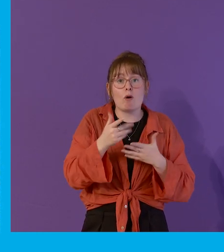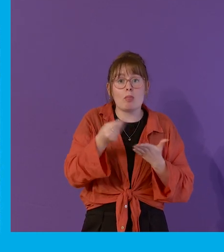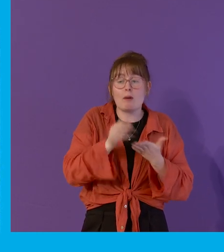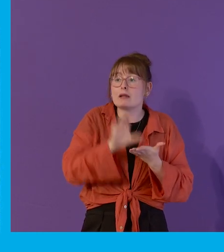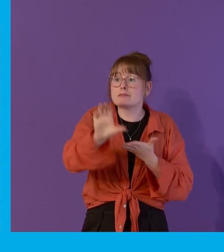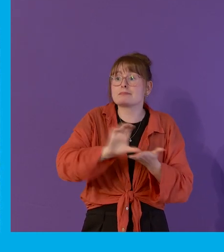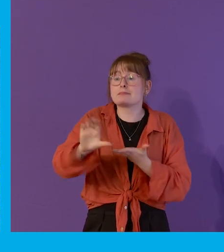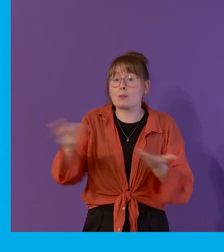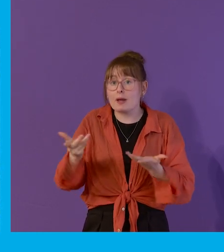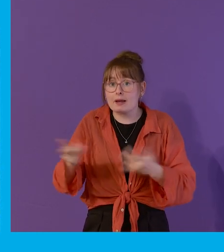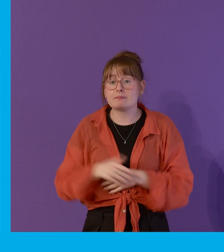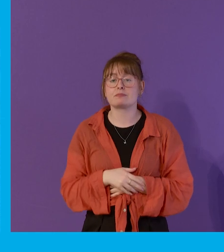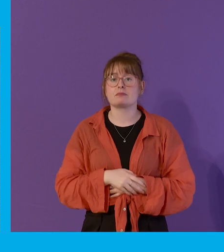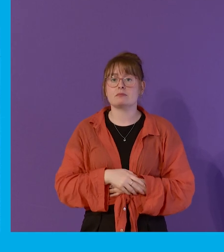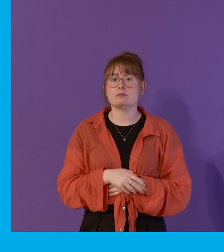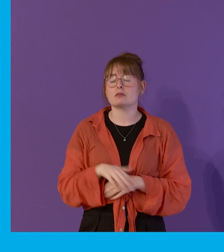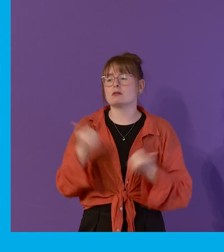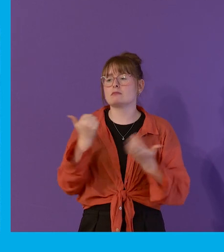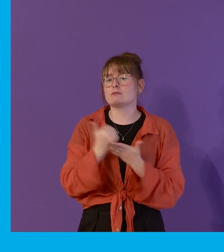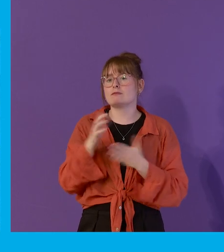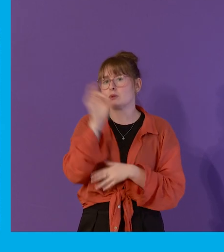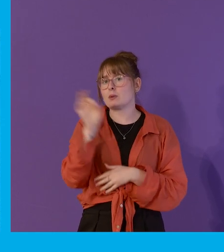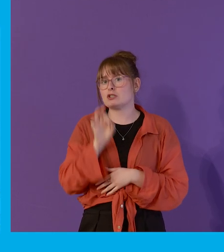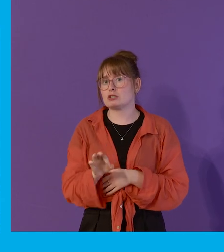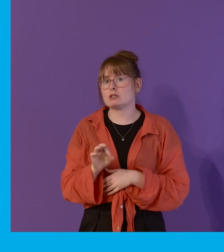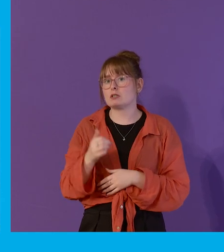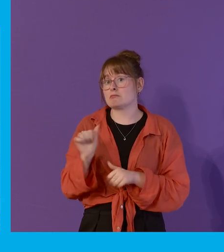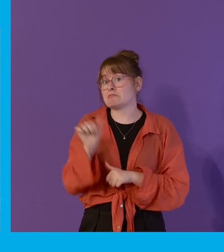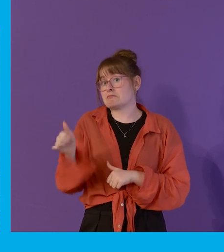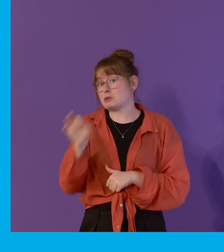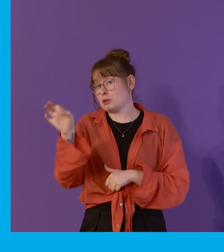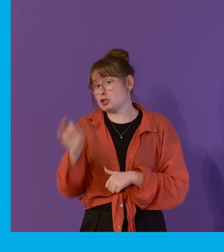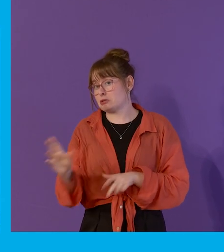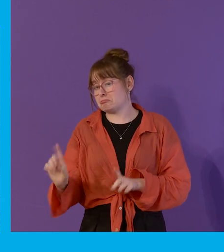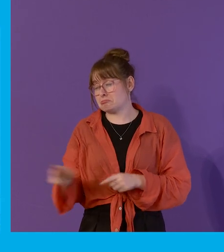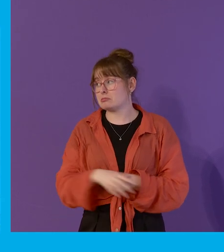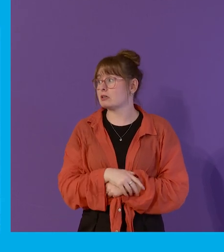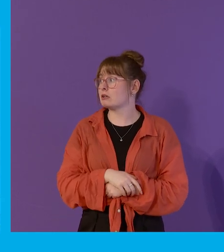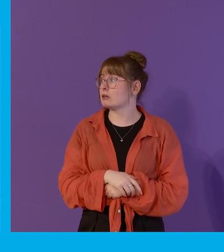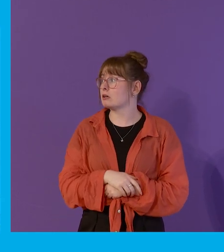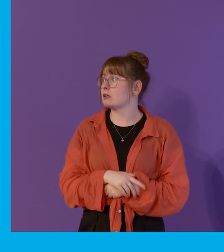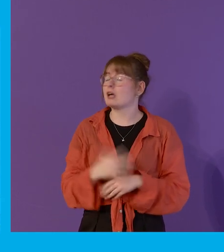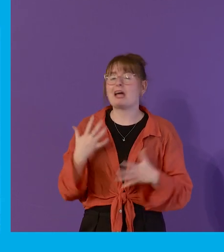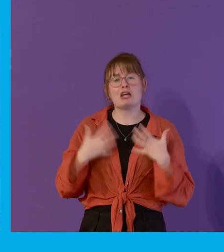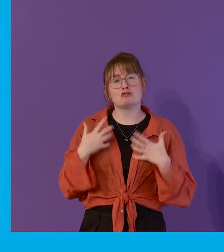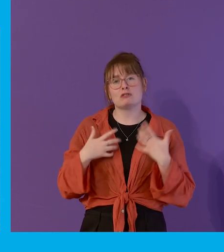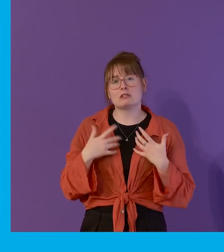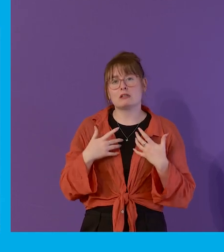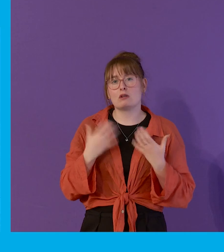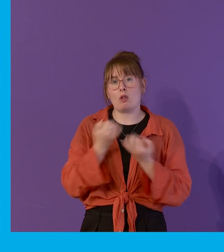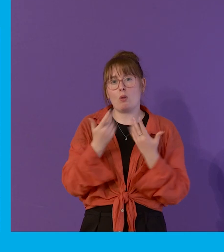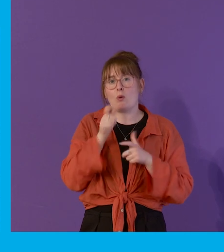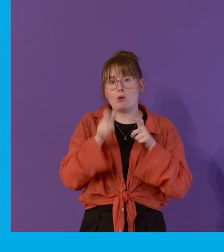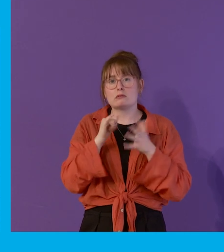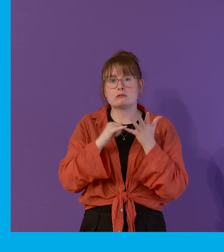services? Great question. And Esther, your question. It's interesting, that awful word,